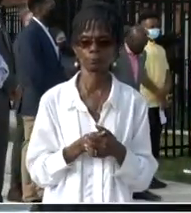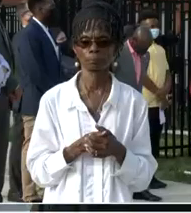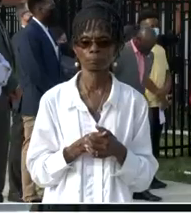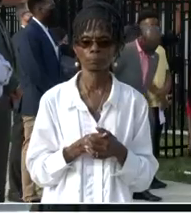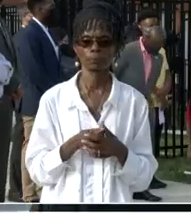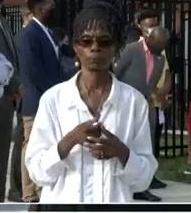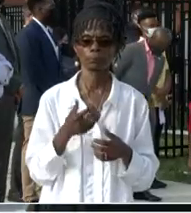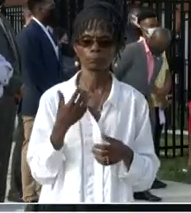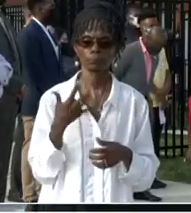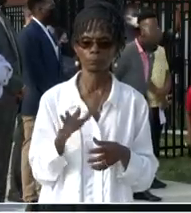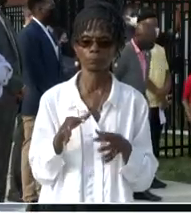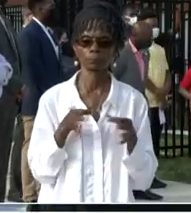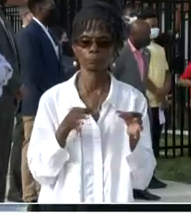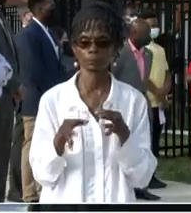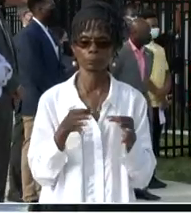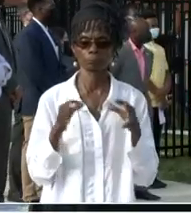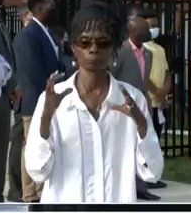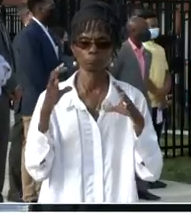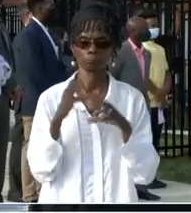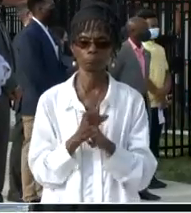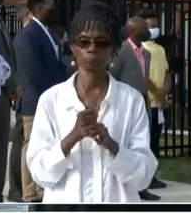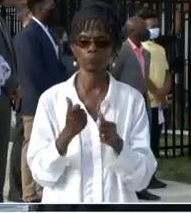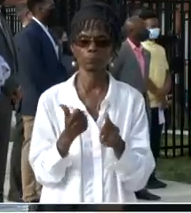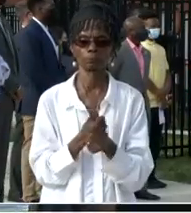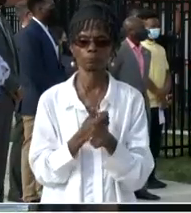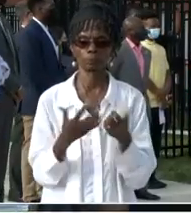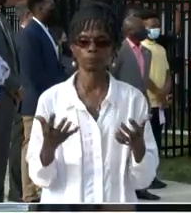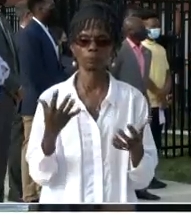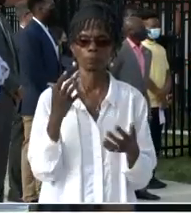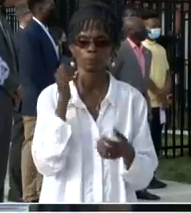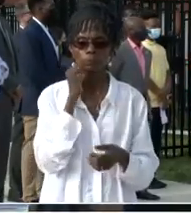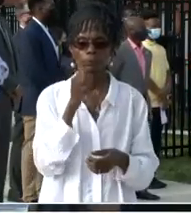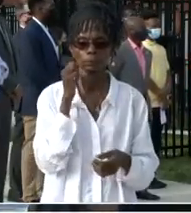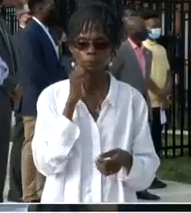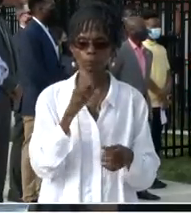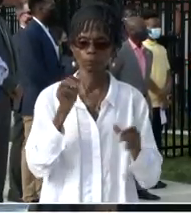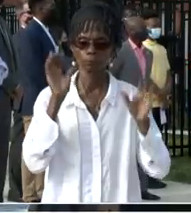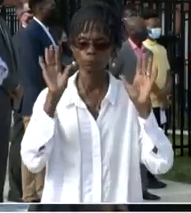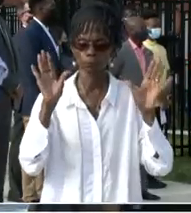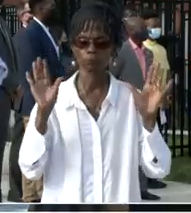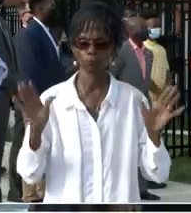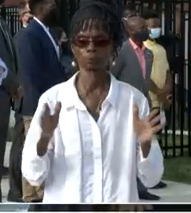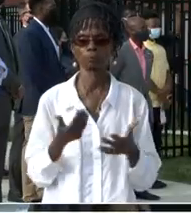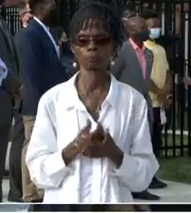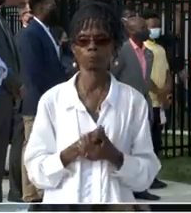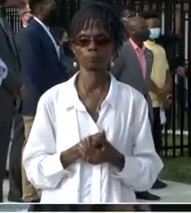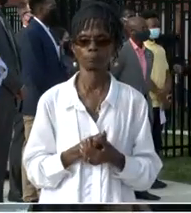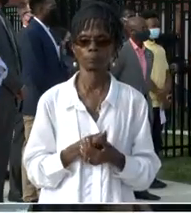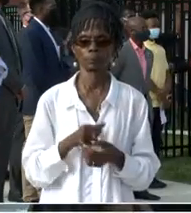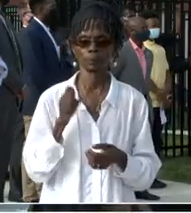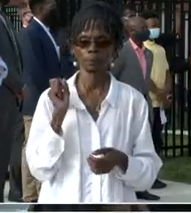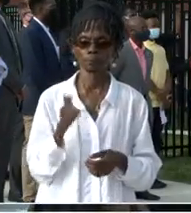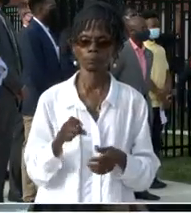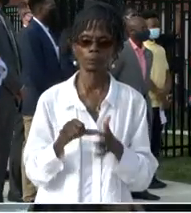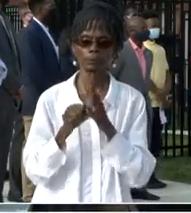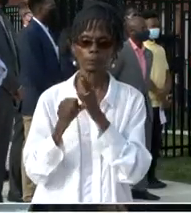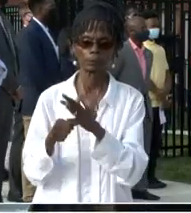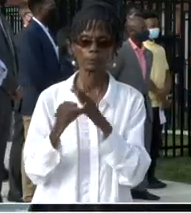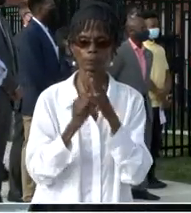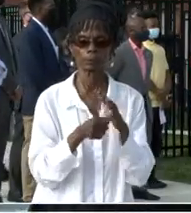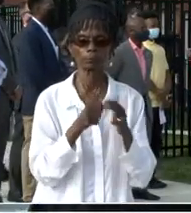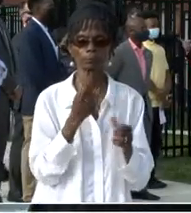we're doing to not just make this day great, but every day great. And I can't stress the importance of families to make sure you've gotten your little